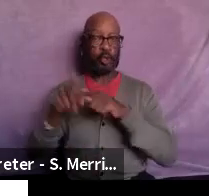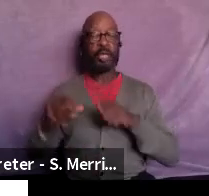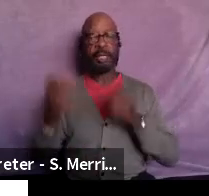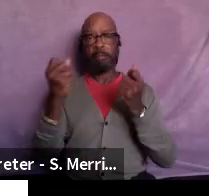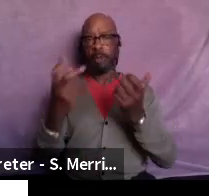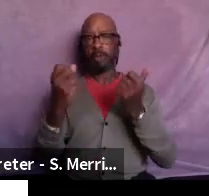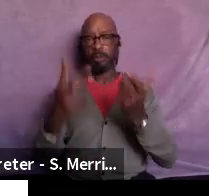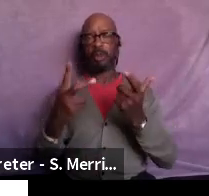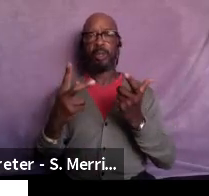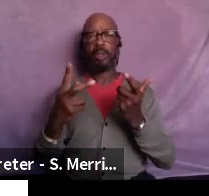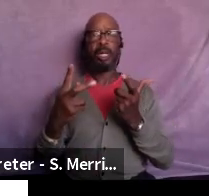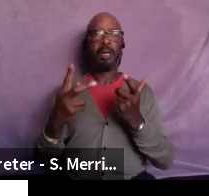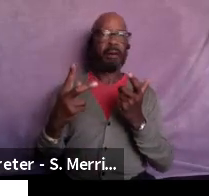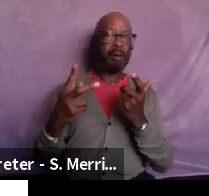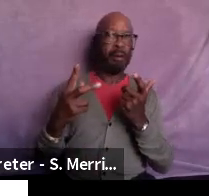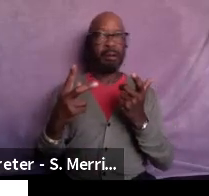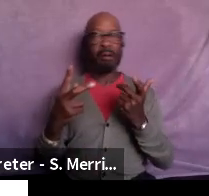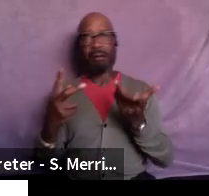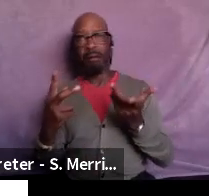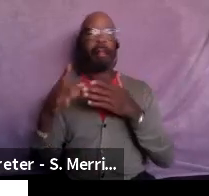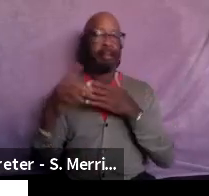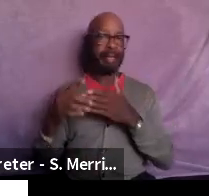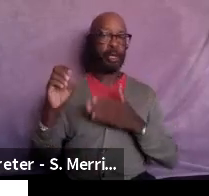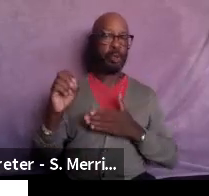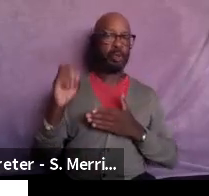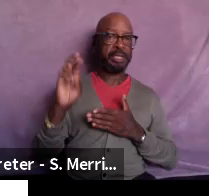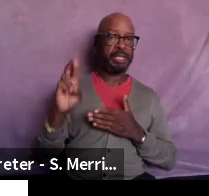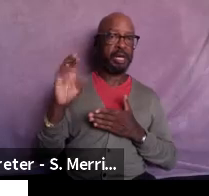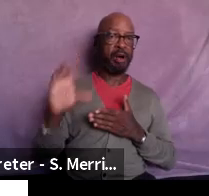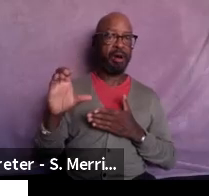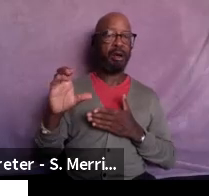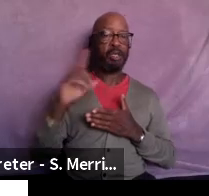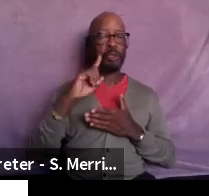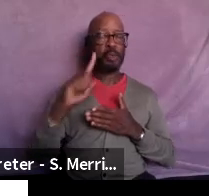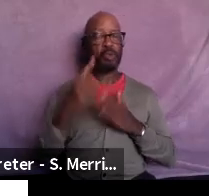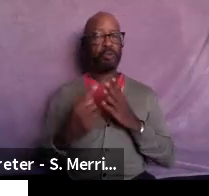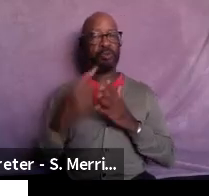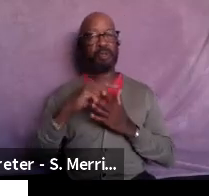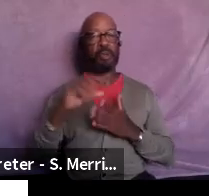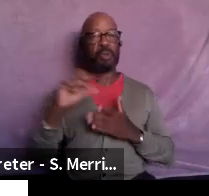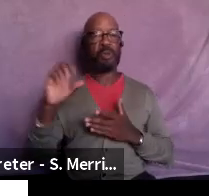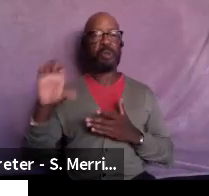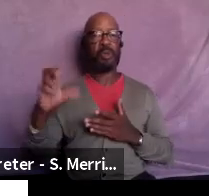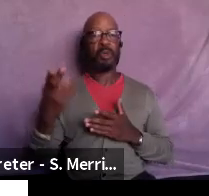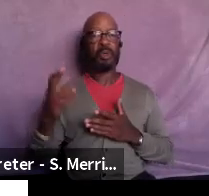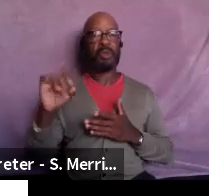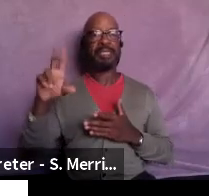allegations led OCR to conduct a broad review of Christus's policies and procedures regarding